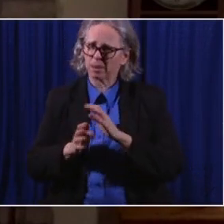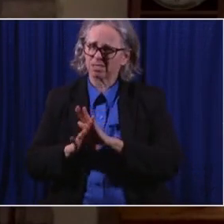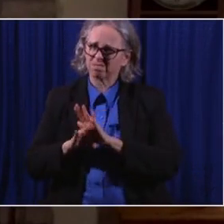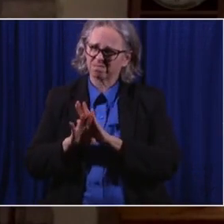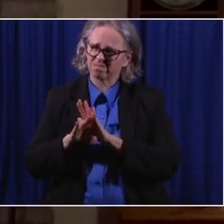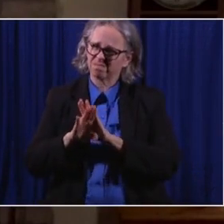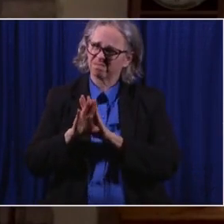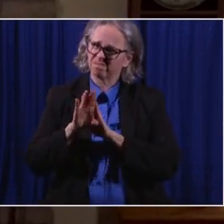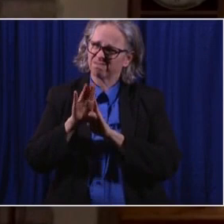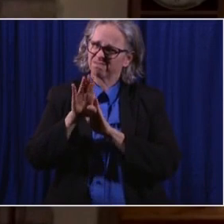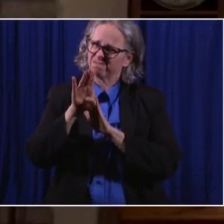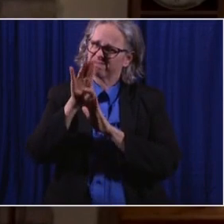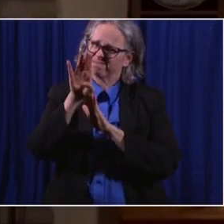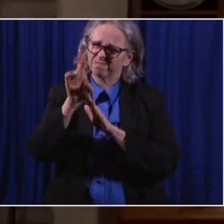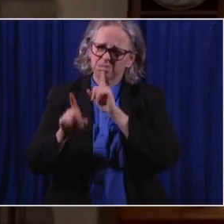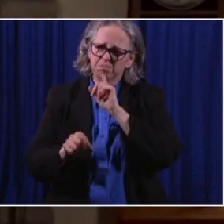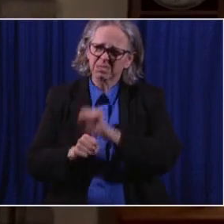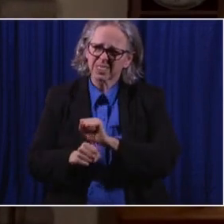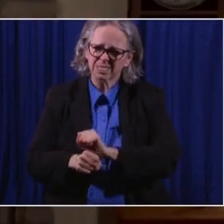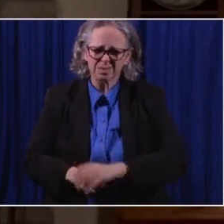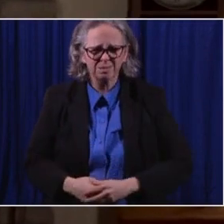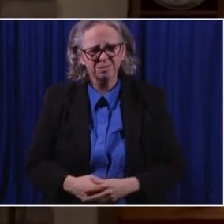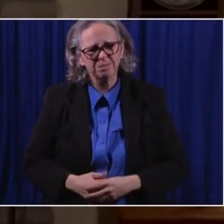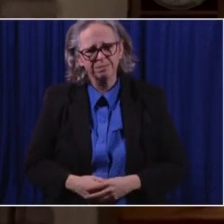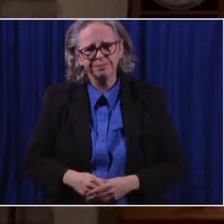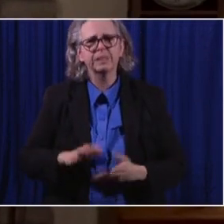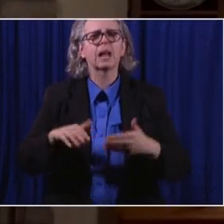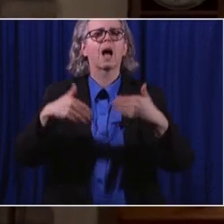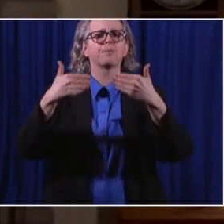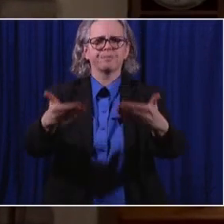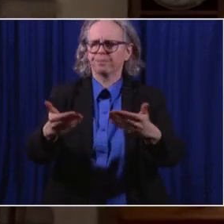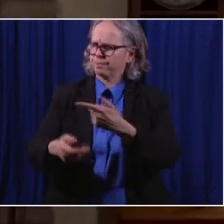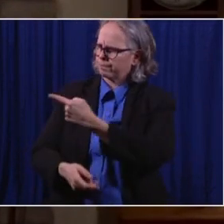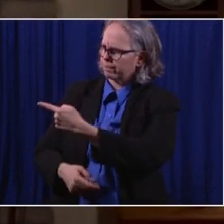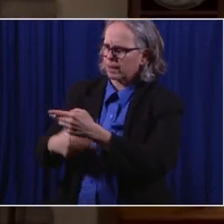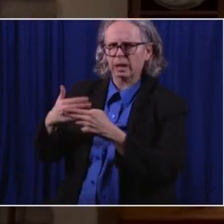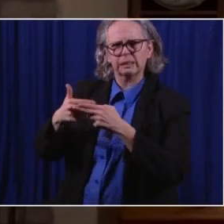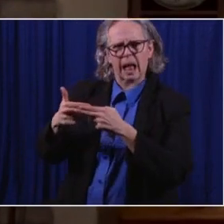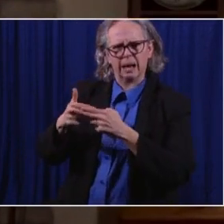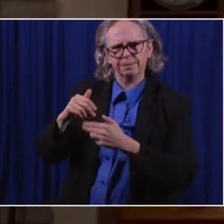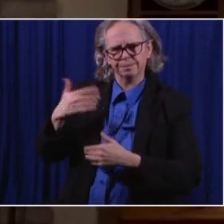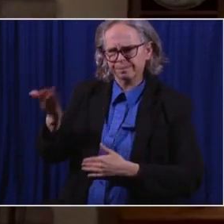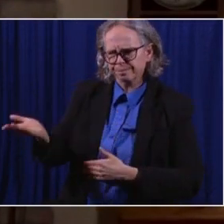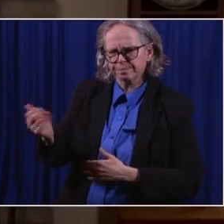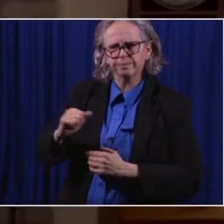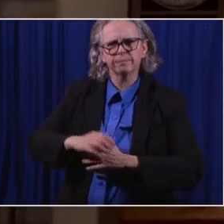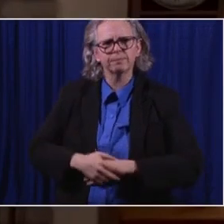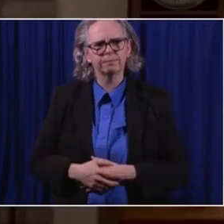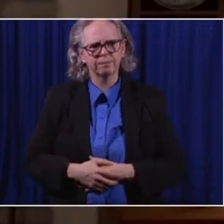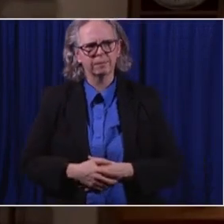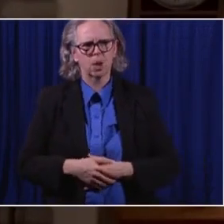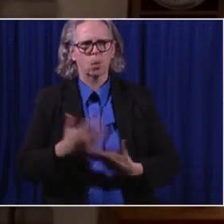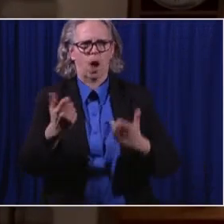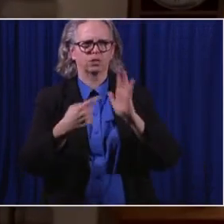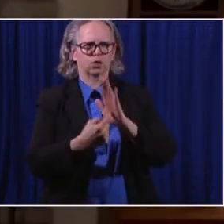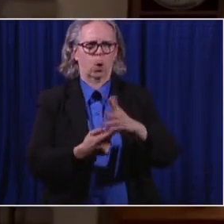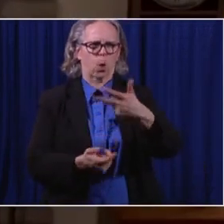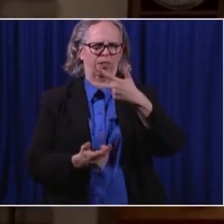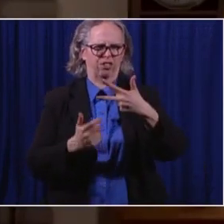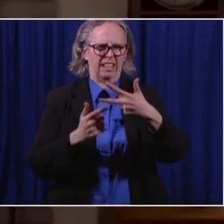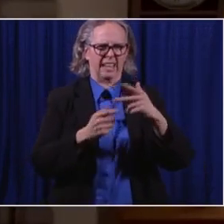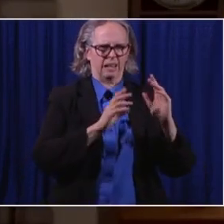slide. We've indicated there are really 2 things now to look at, that now that we have spread all over the state. One is what we